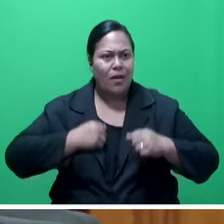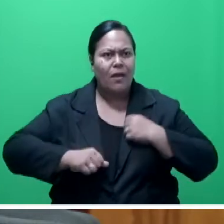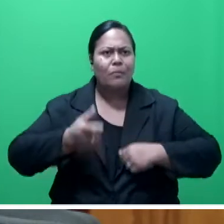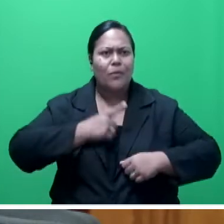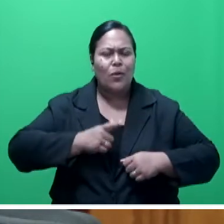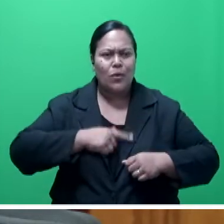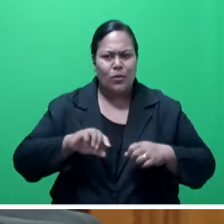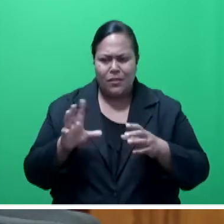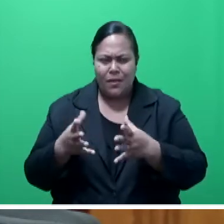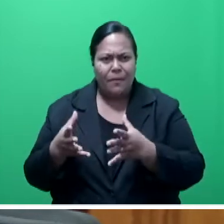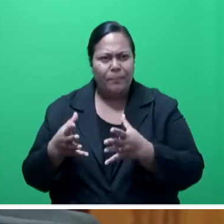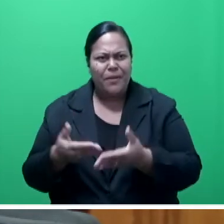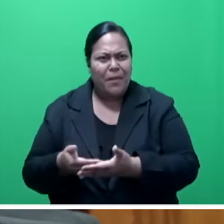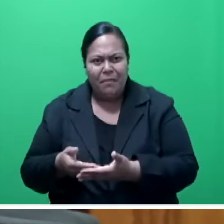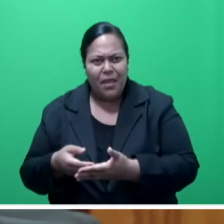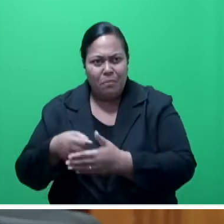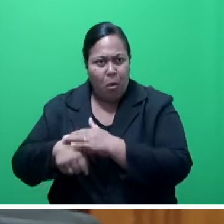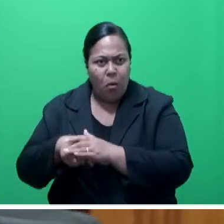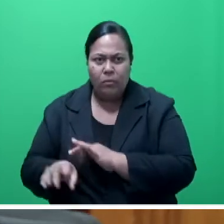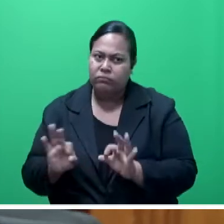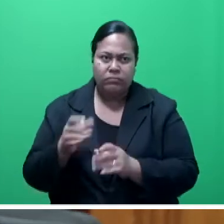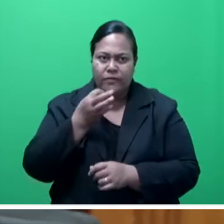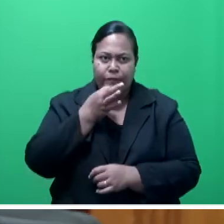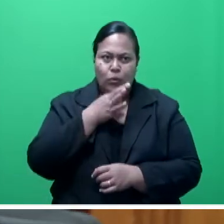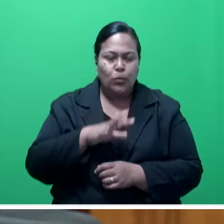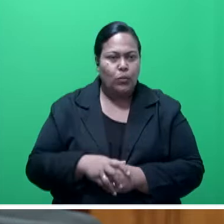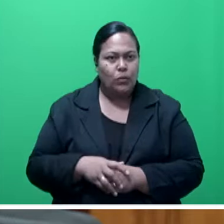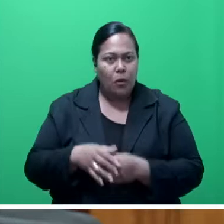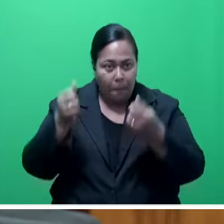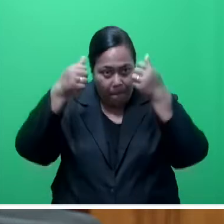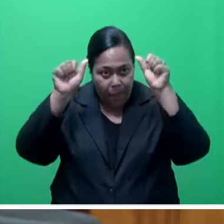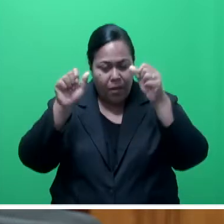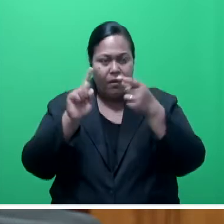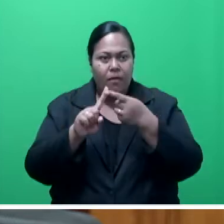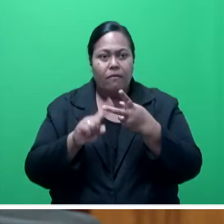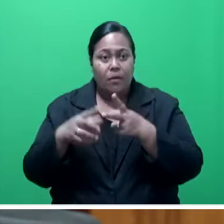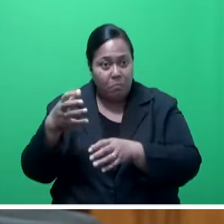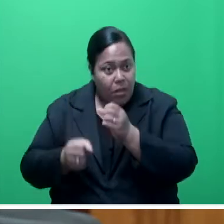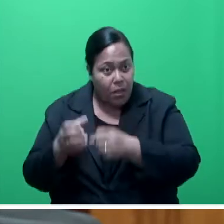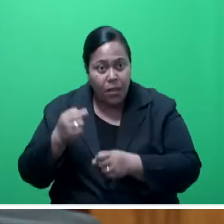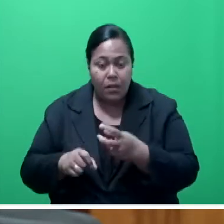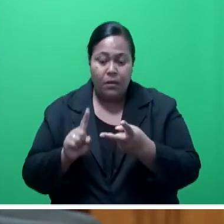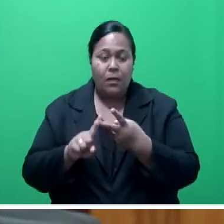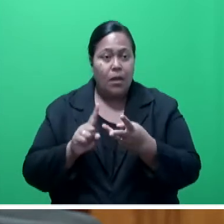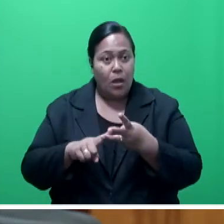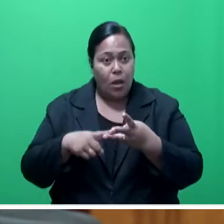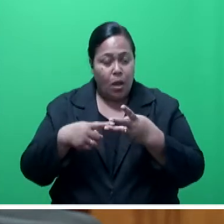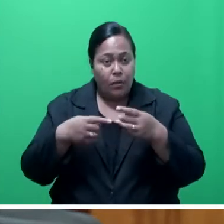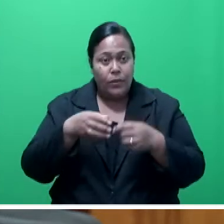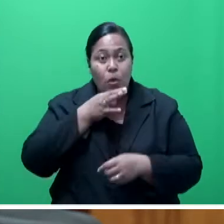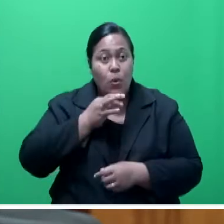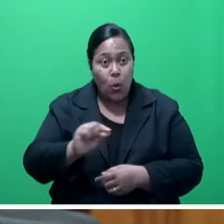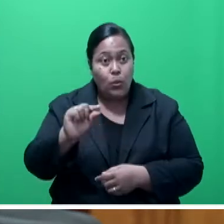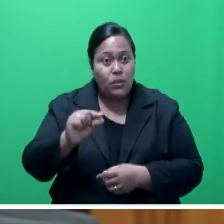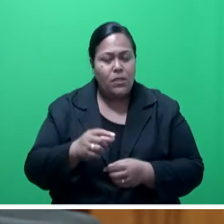attributes. You name it, whether it's beef cattle, dairy cattle, goat and sheep. Over the